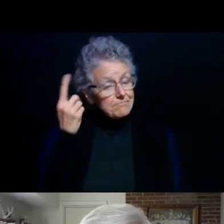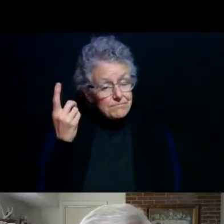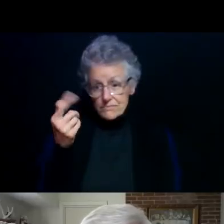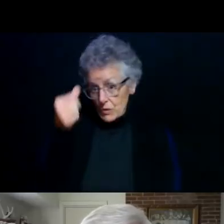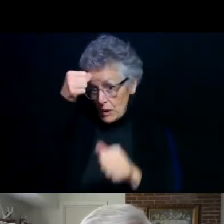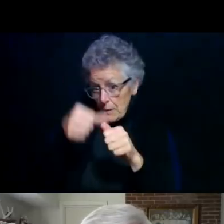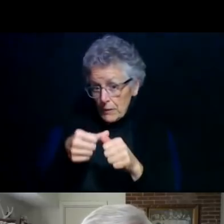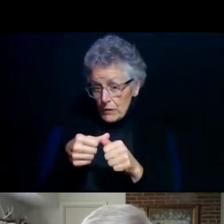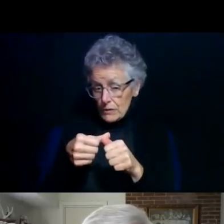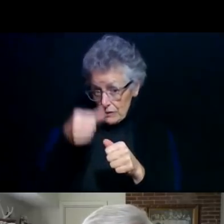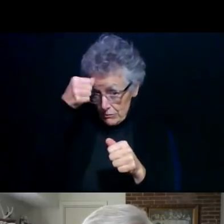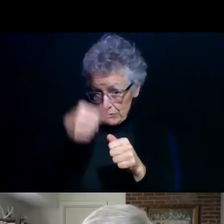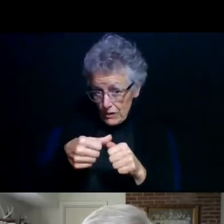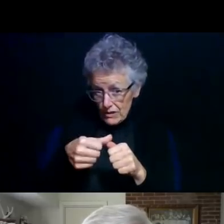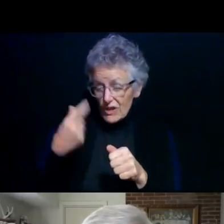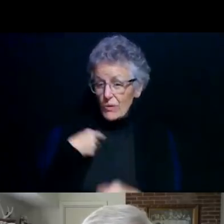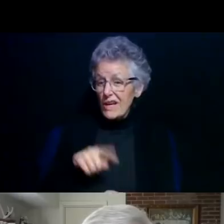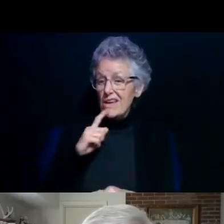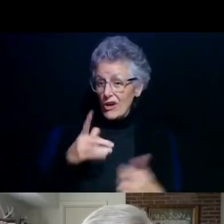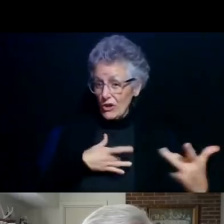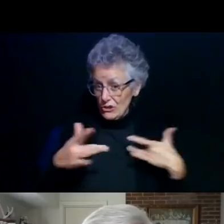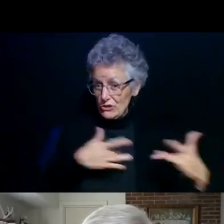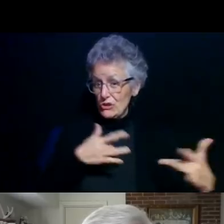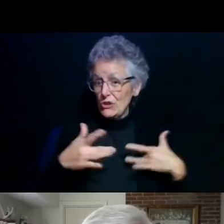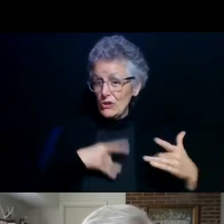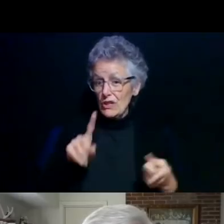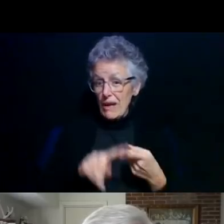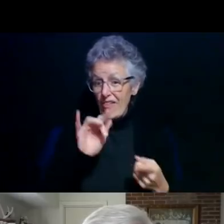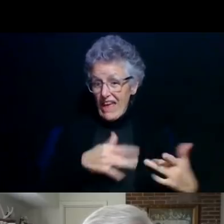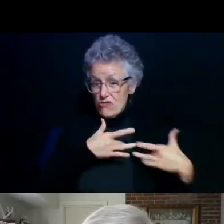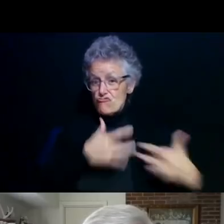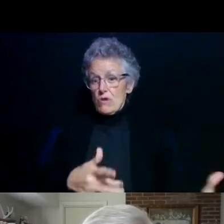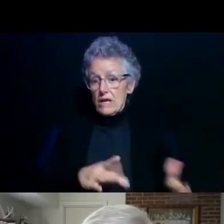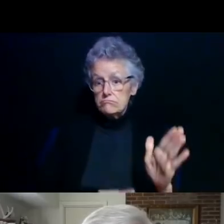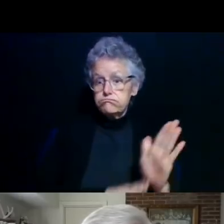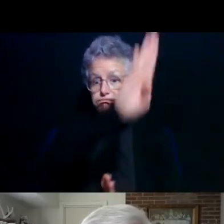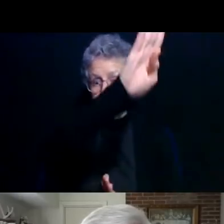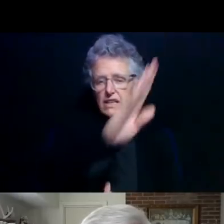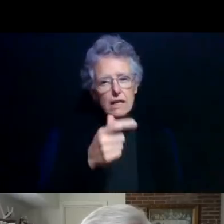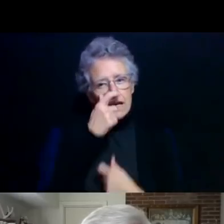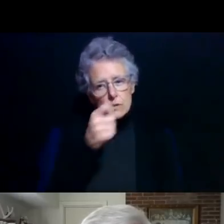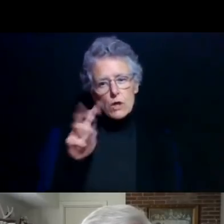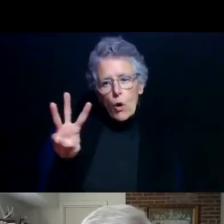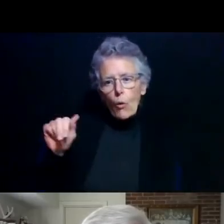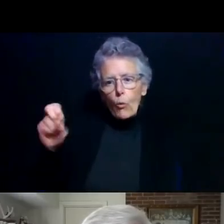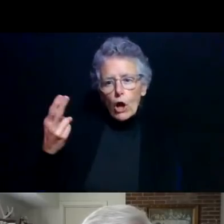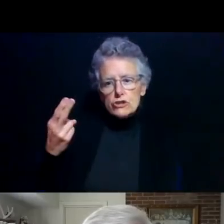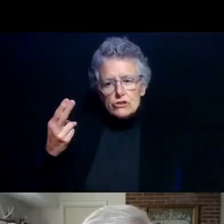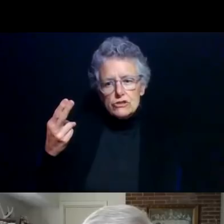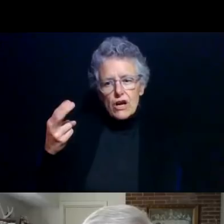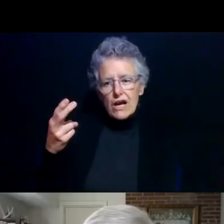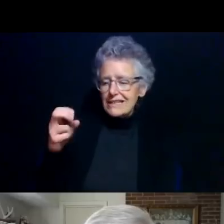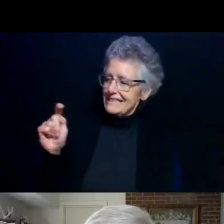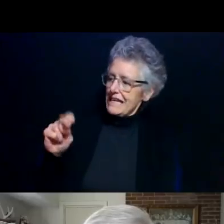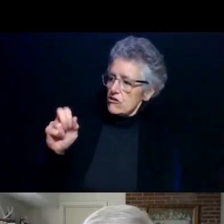remember this, we are concerned about this trend. It's interesting that Washtenaw County seems to be at odds